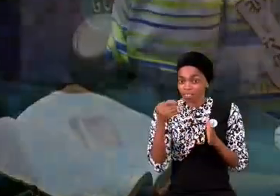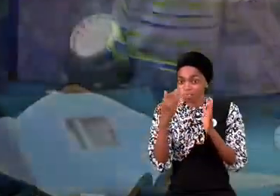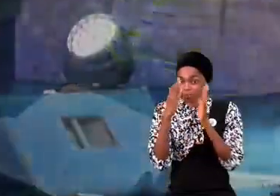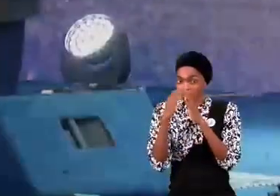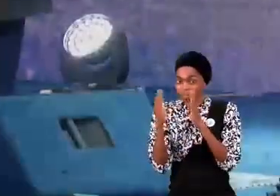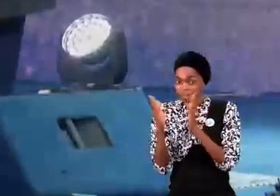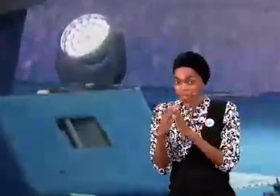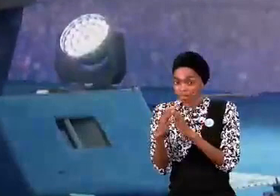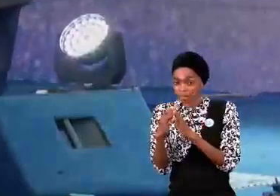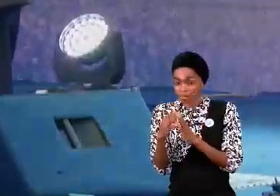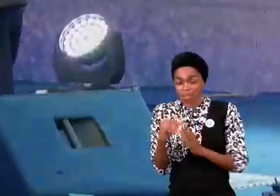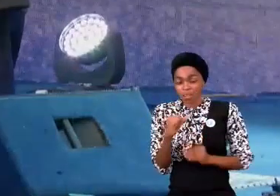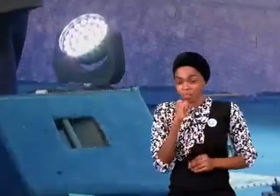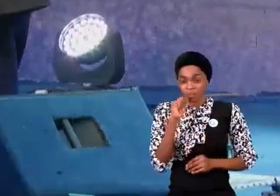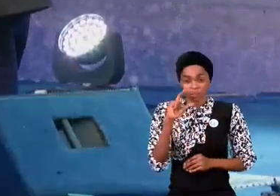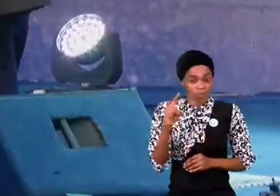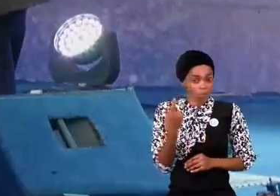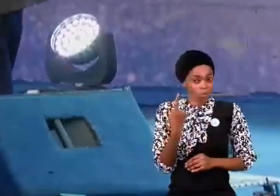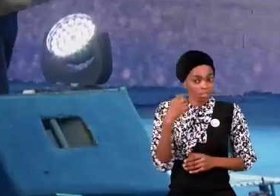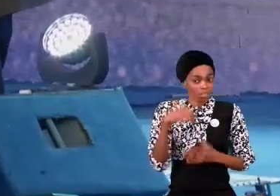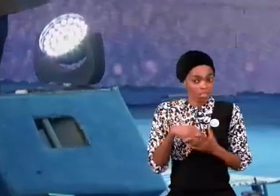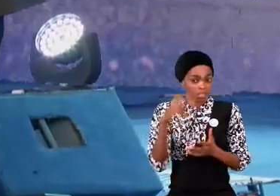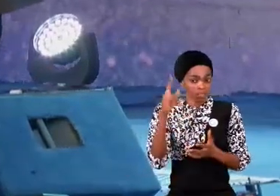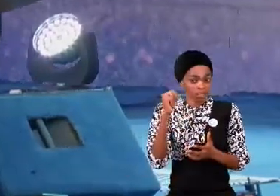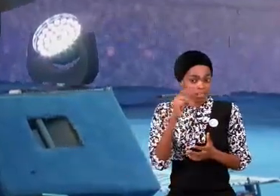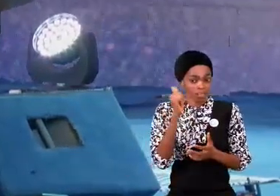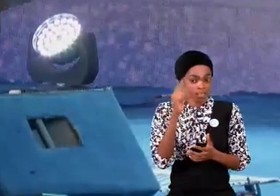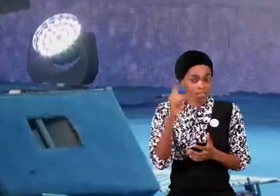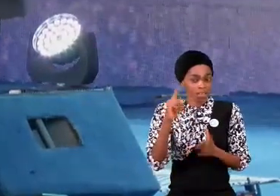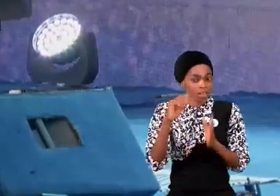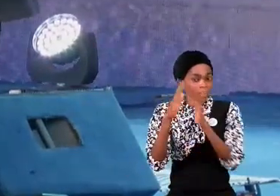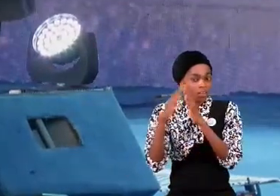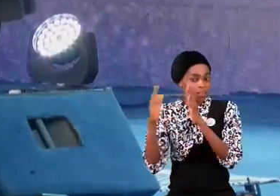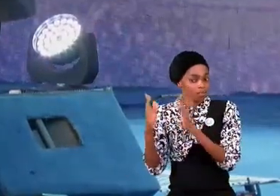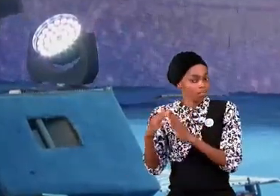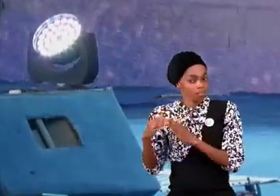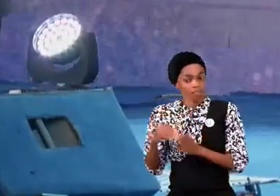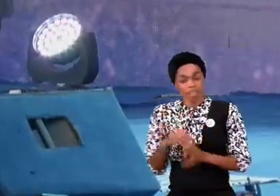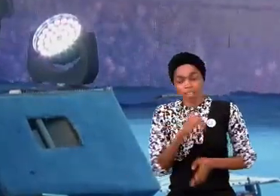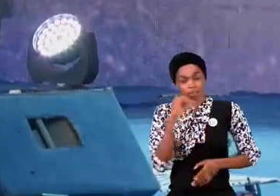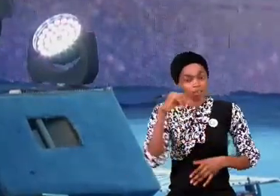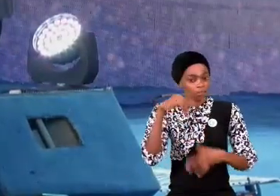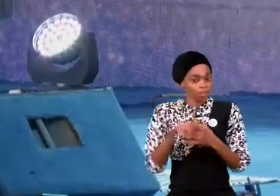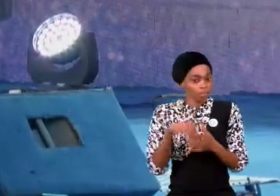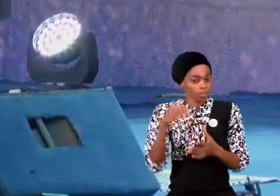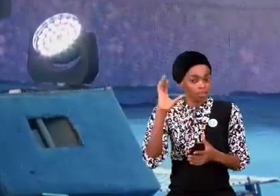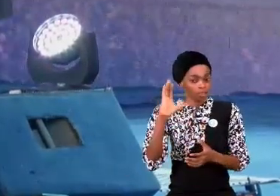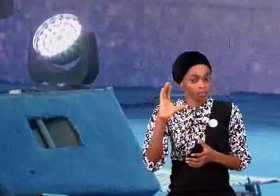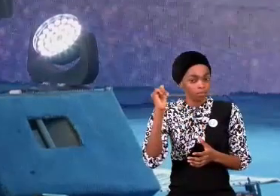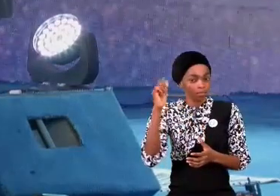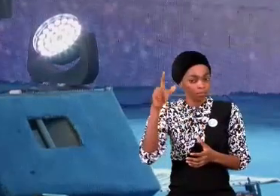He has power on earth. He has power in Yola.